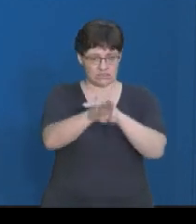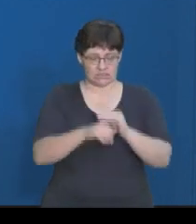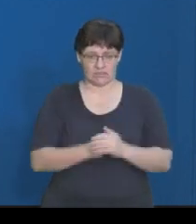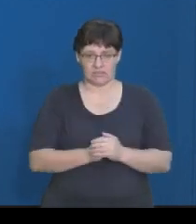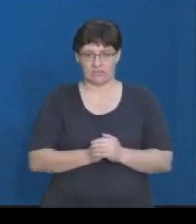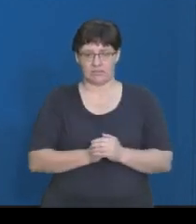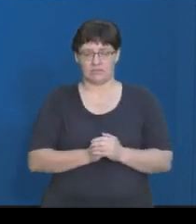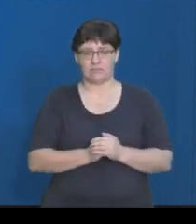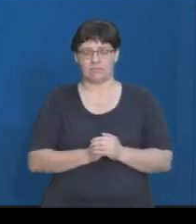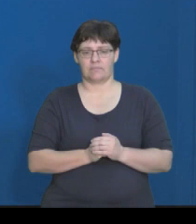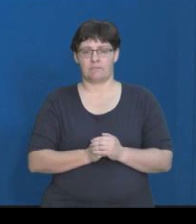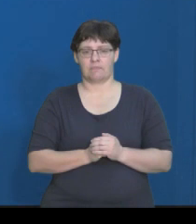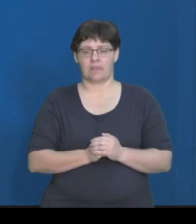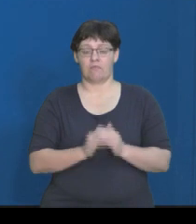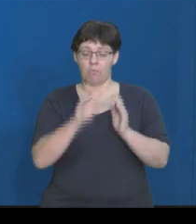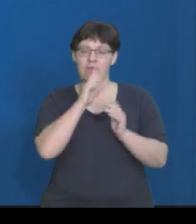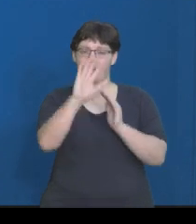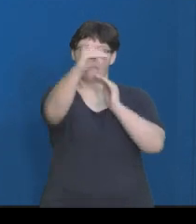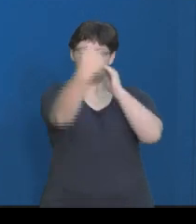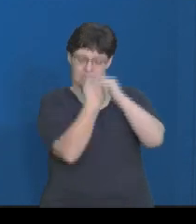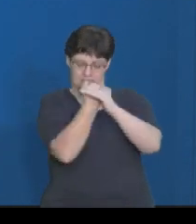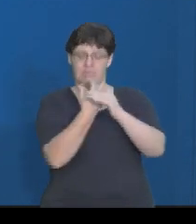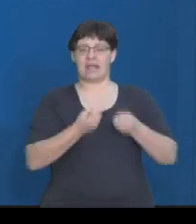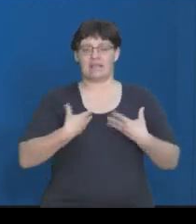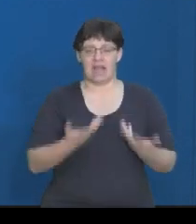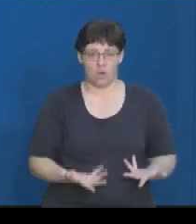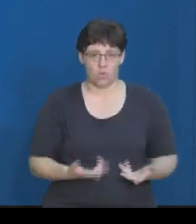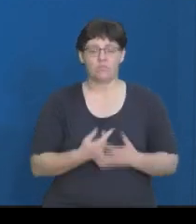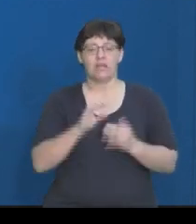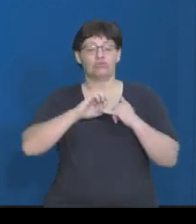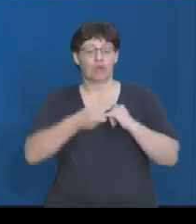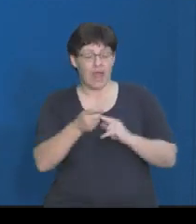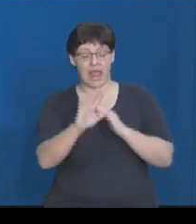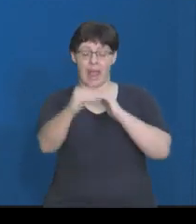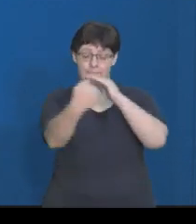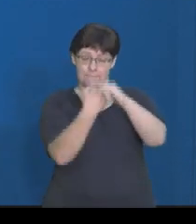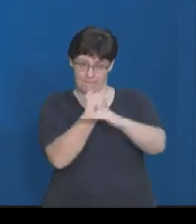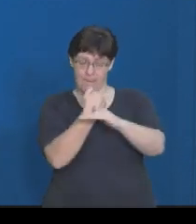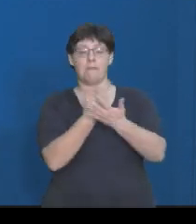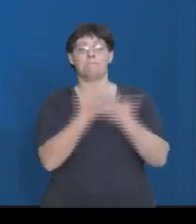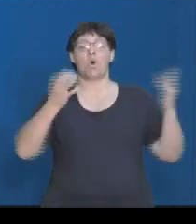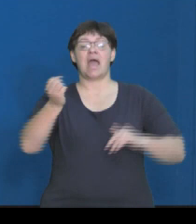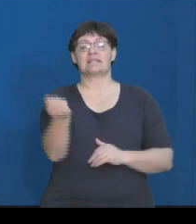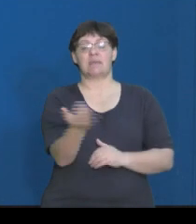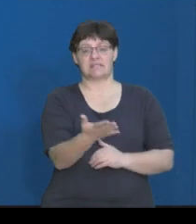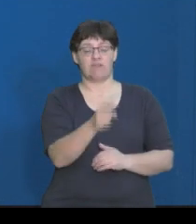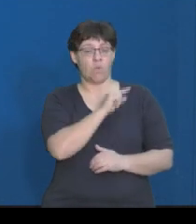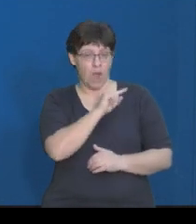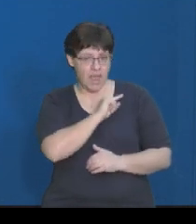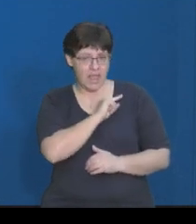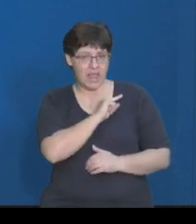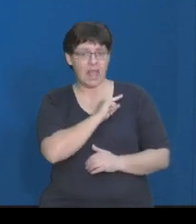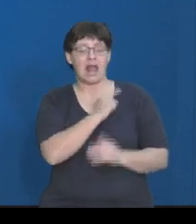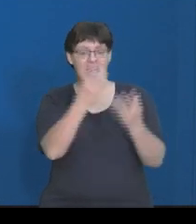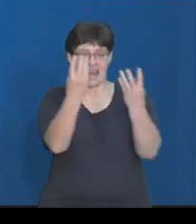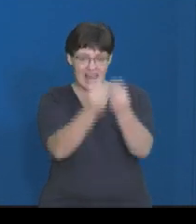have on imports? Here is my solution and how I attempted it. It says, imports become more expensive as there are less